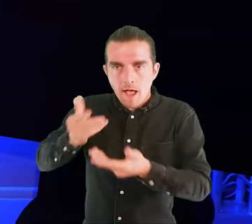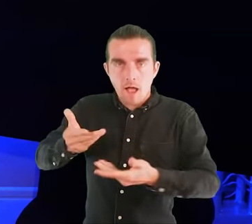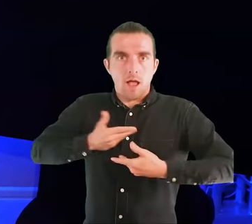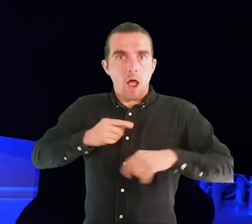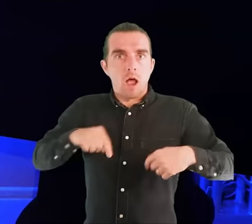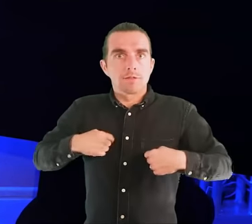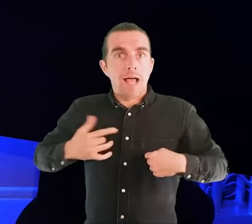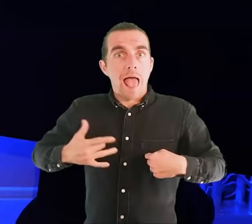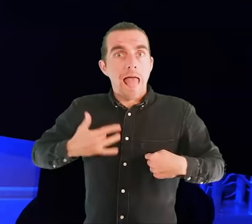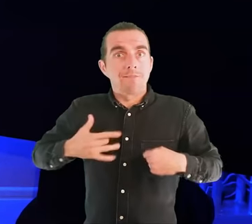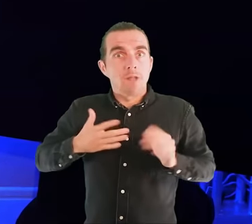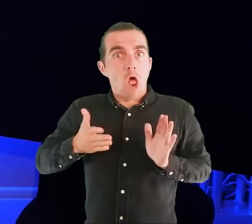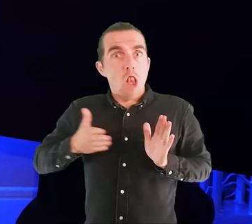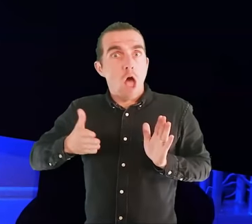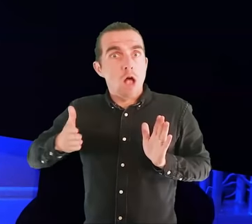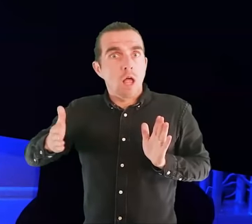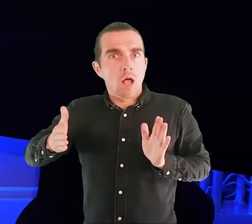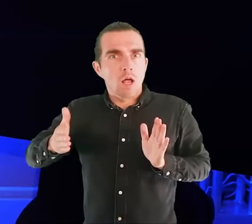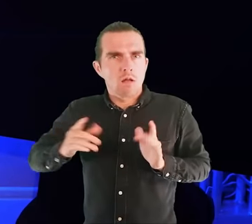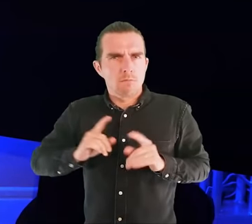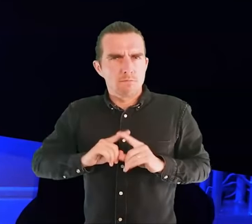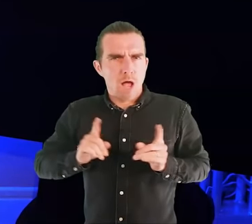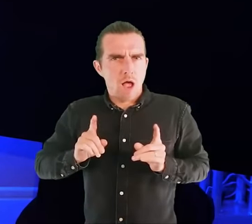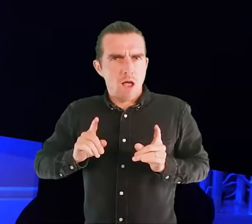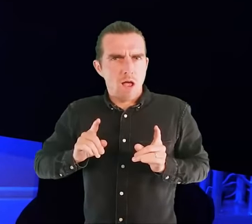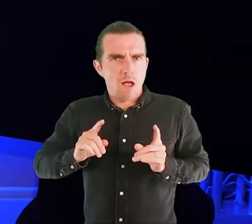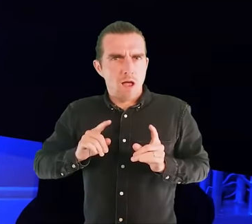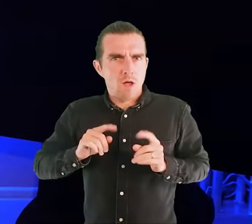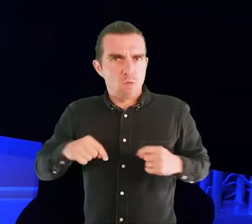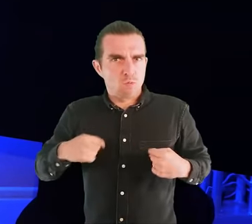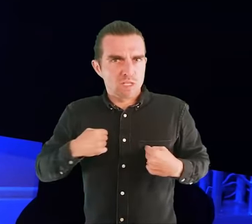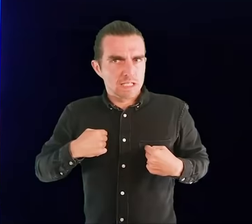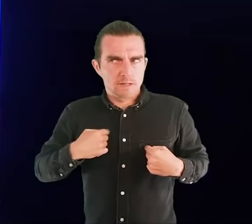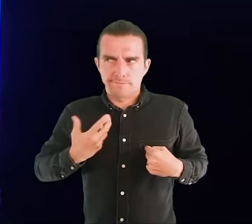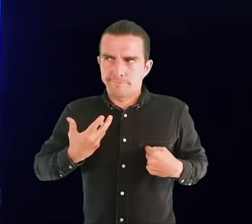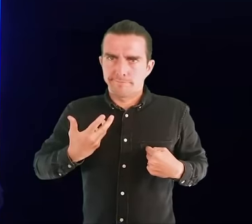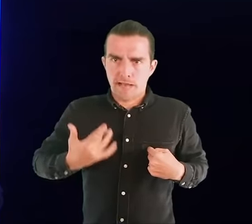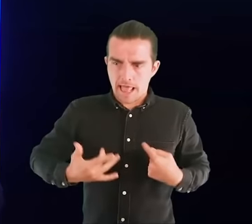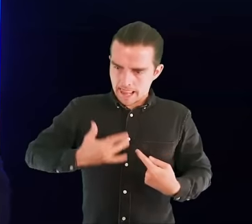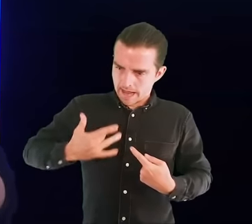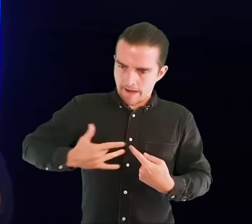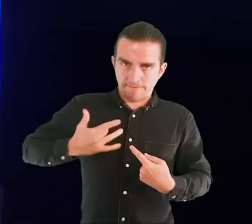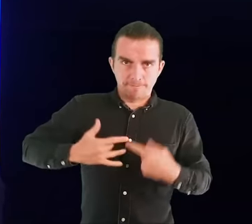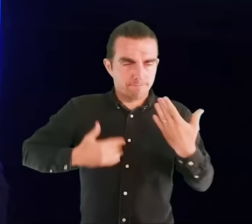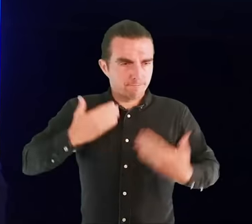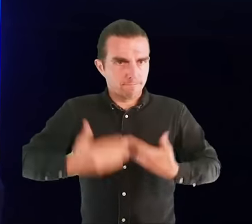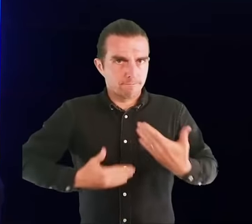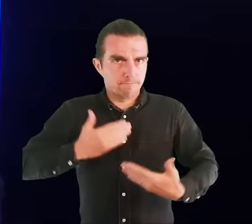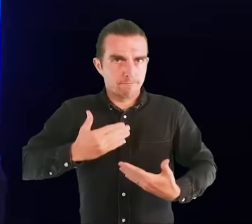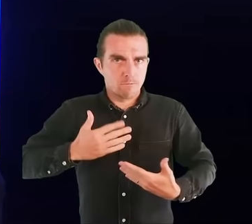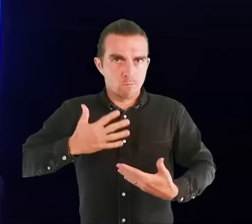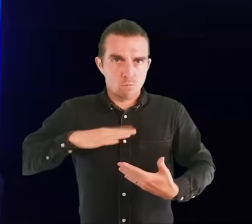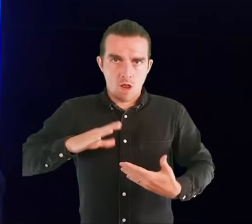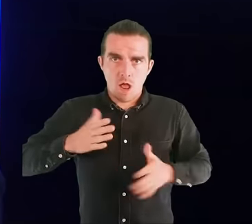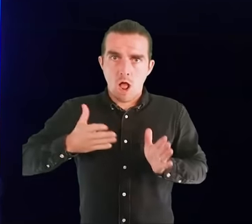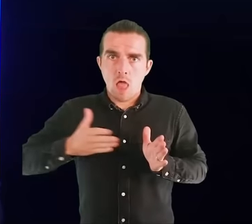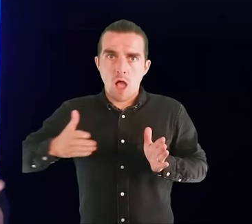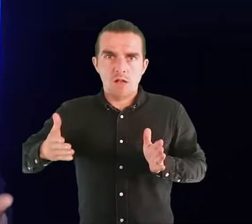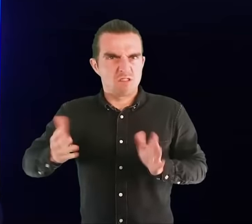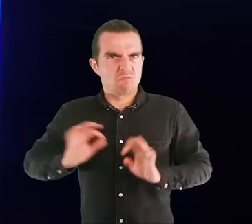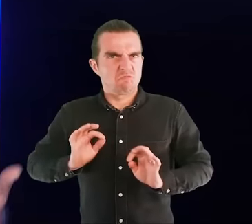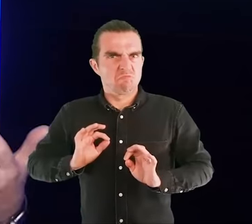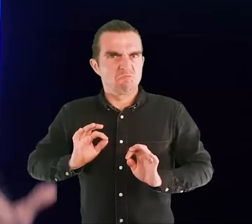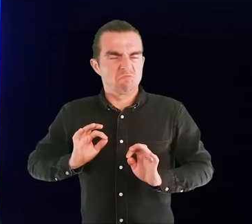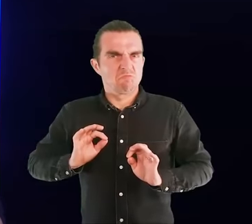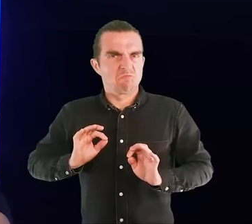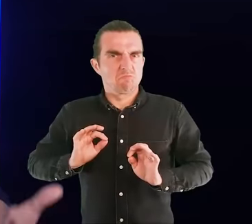extend. I was no exception until something happened. When I was at the top of my career and my wife